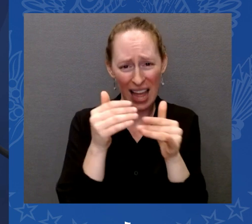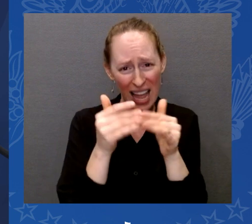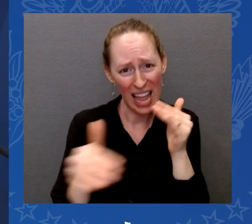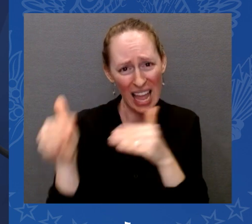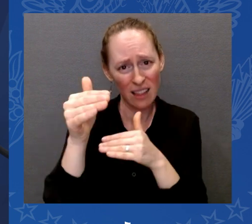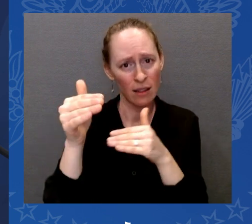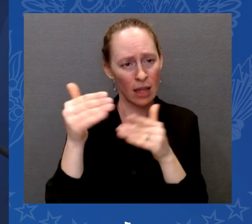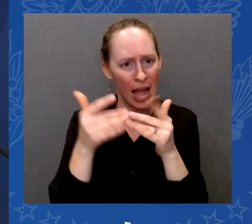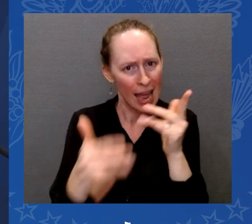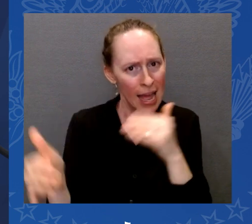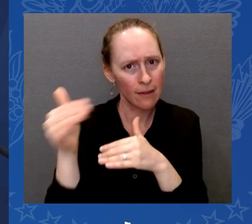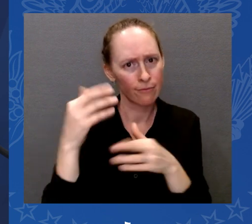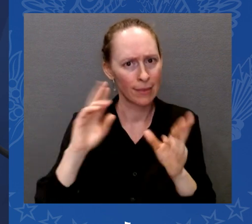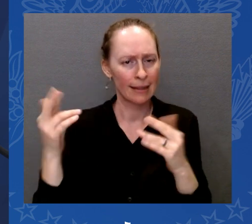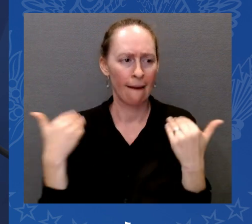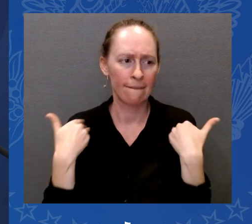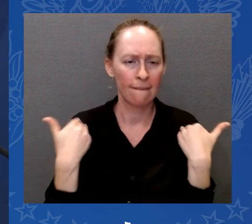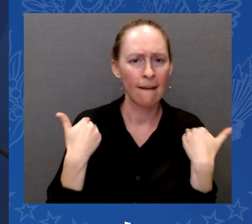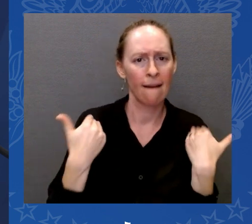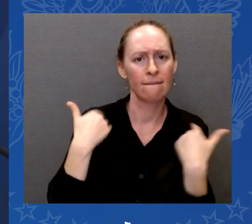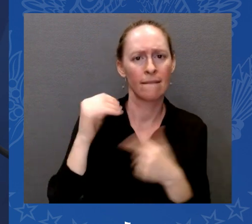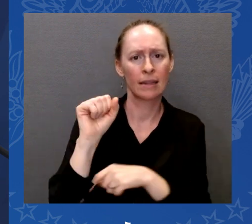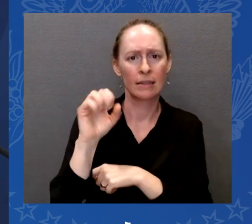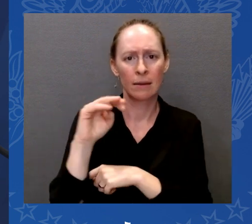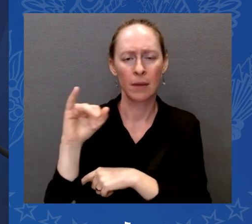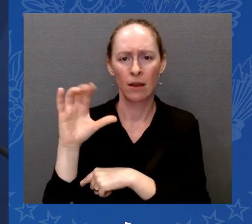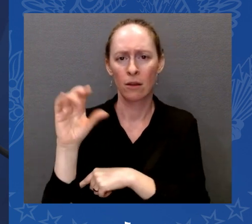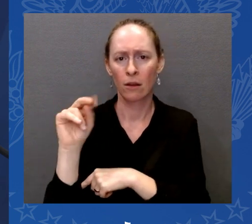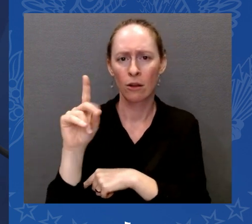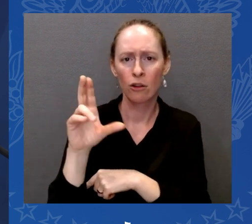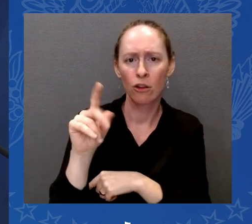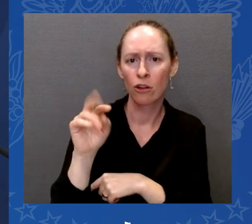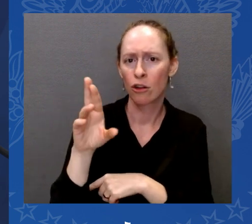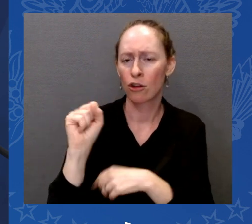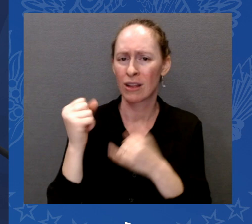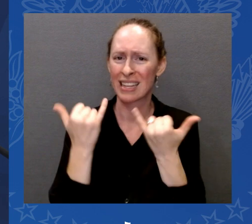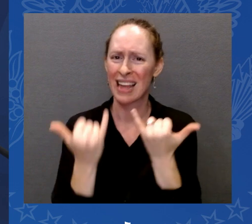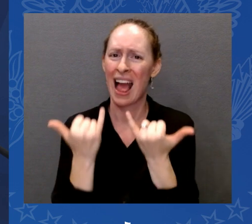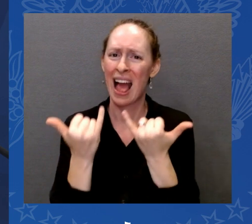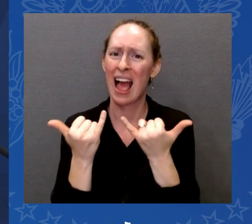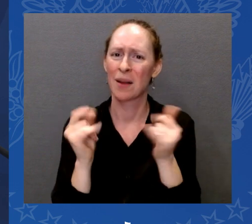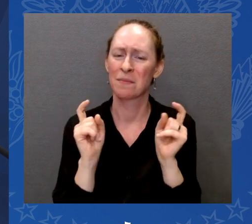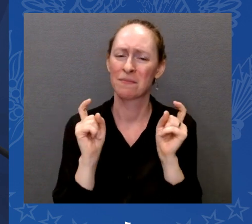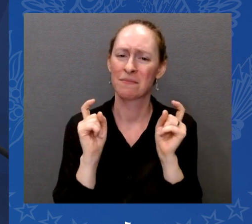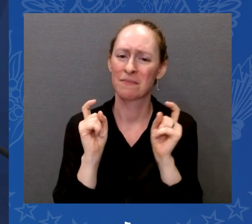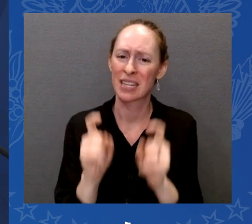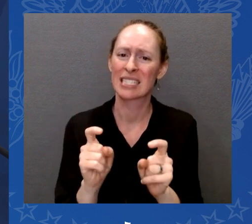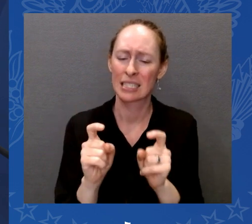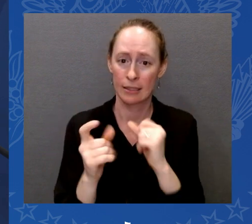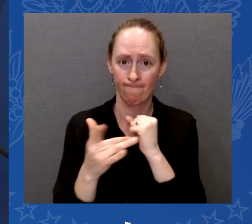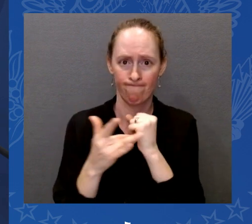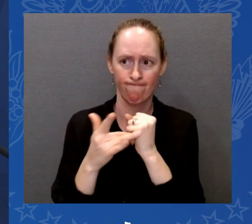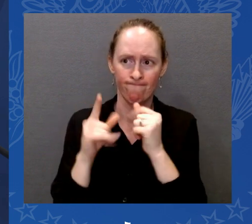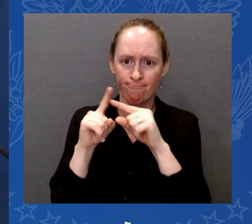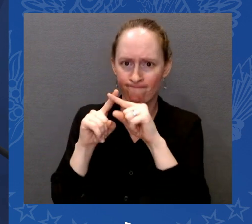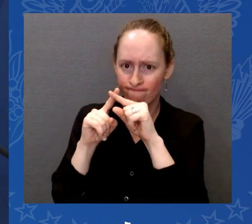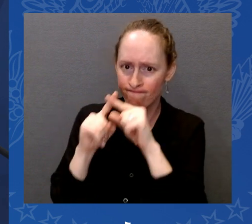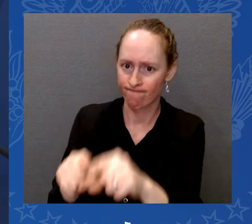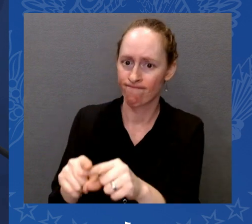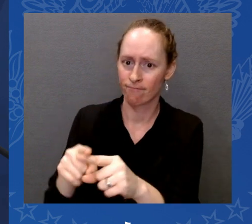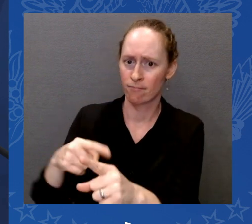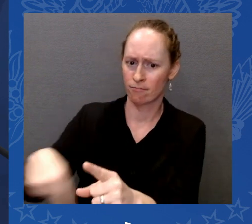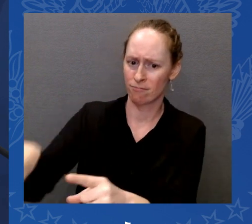this technology allows for all of that. Without it, we do not keep our country safe. And the last reason why this is